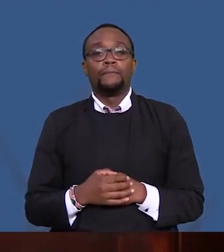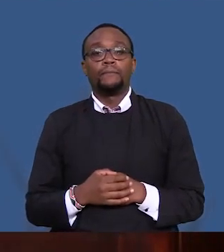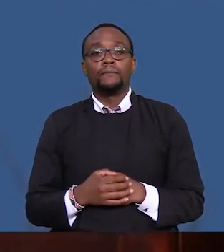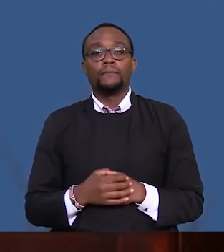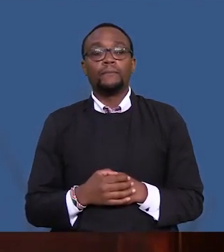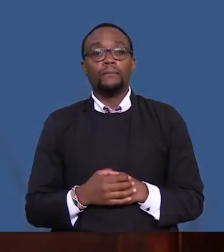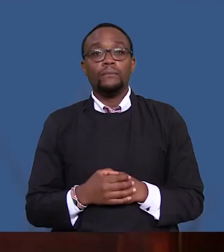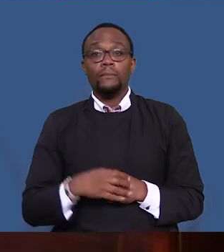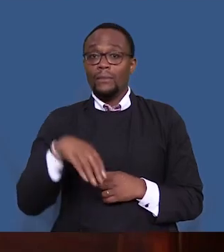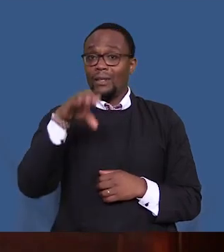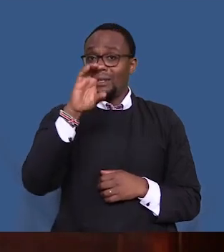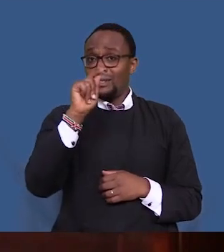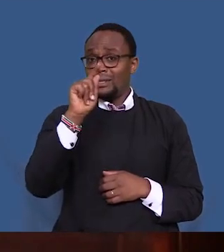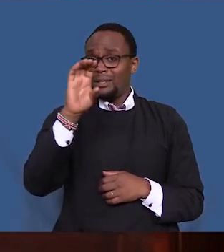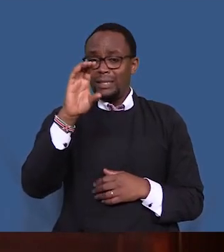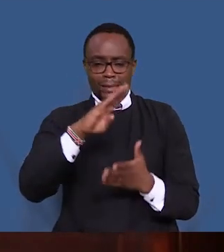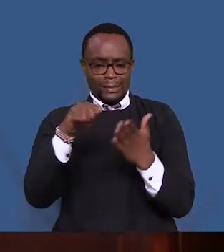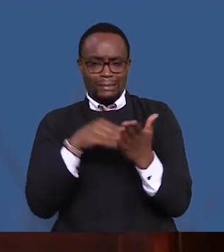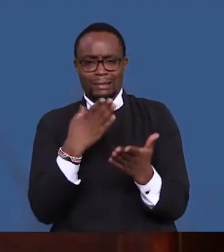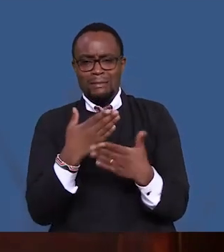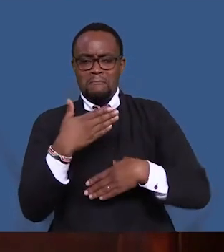303035. I must say that the Children and Teen Center